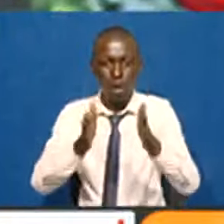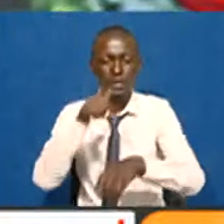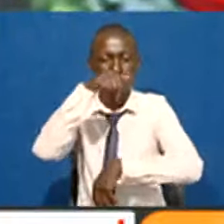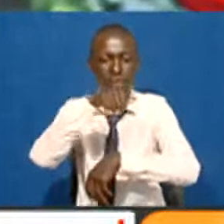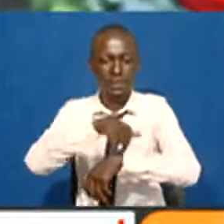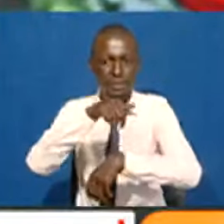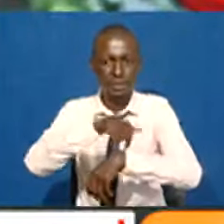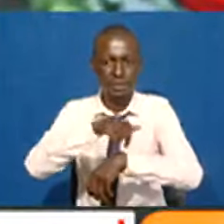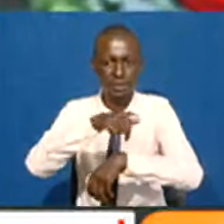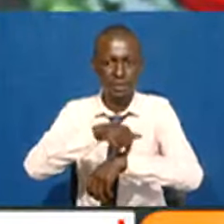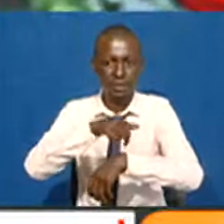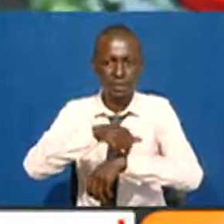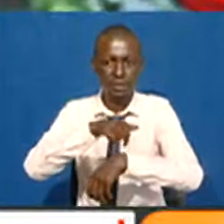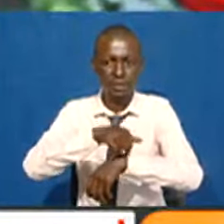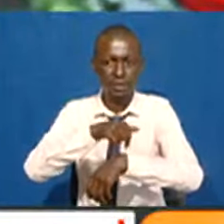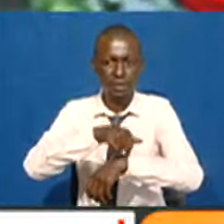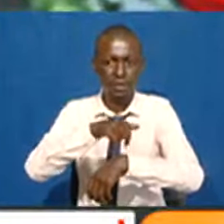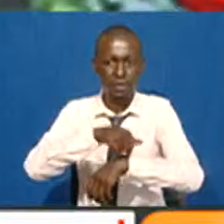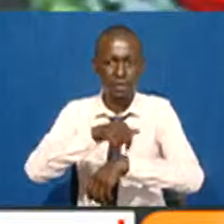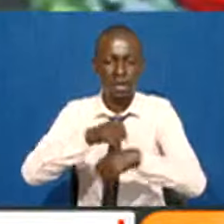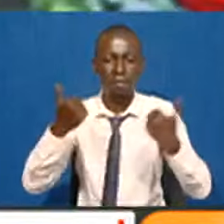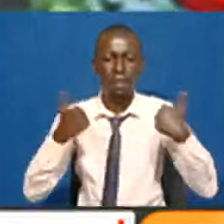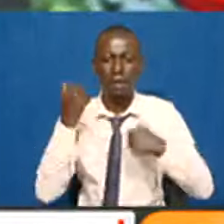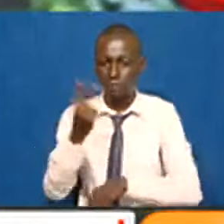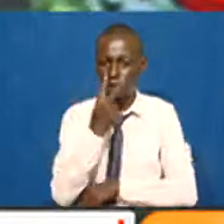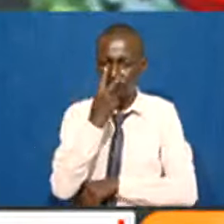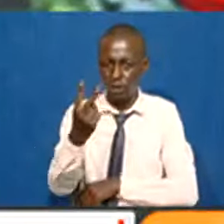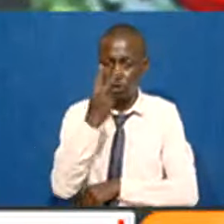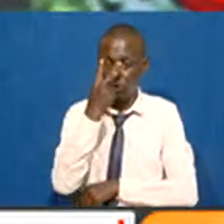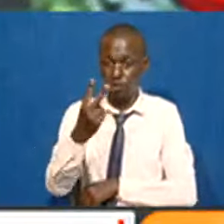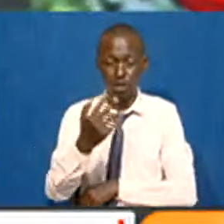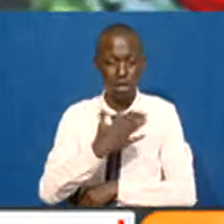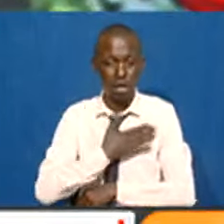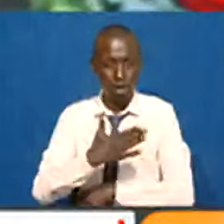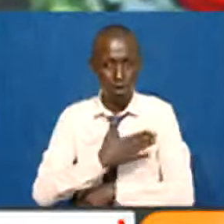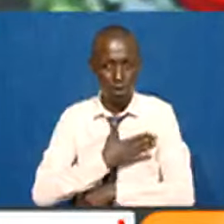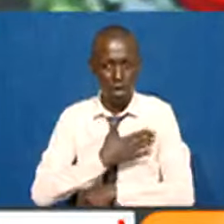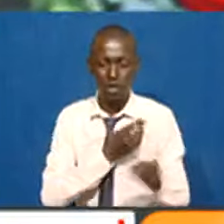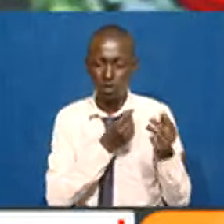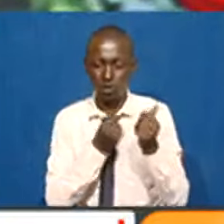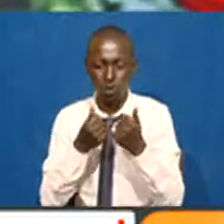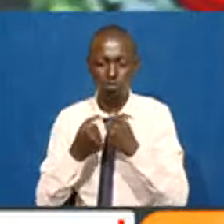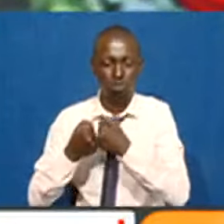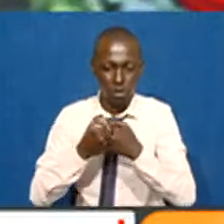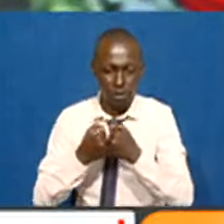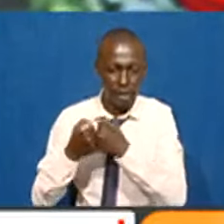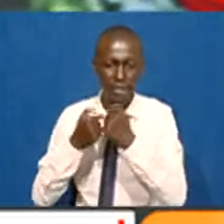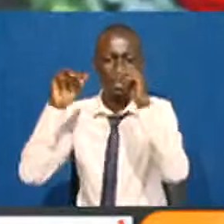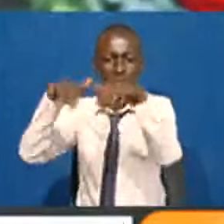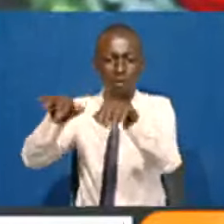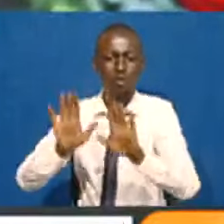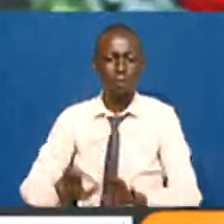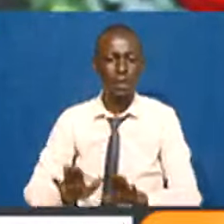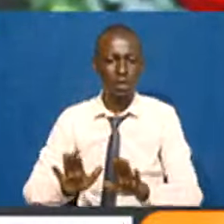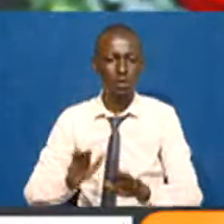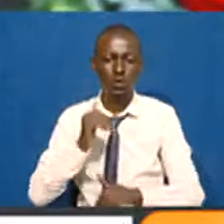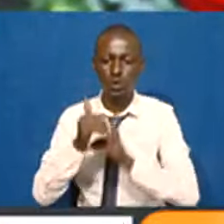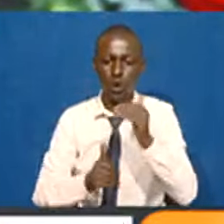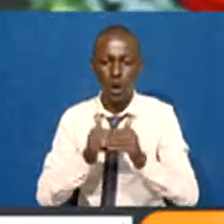vision. So KUPA's vision was to make sure that the funeral burden is eased for its